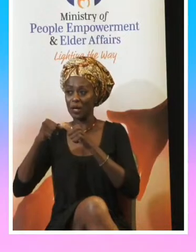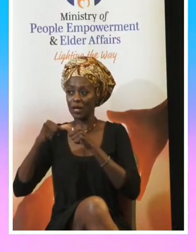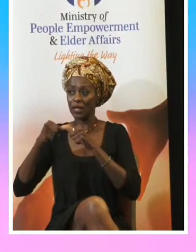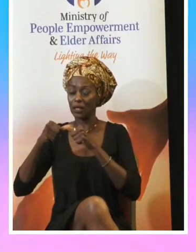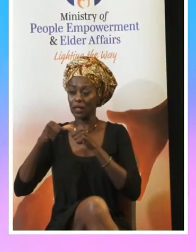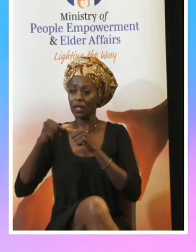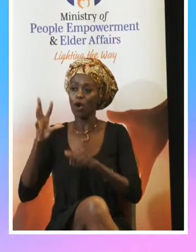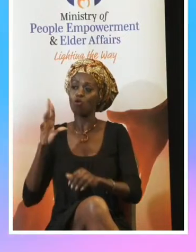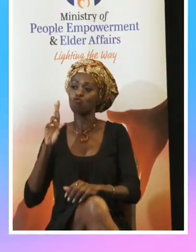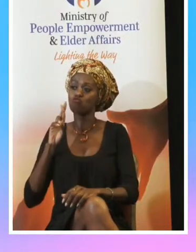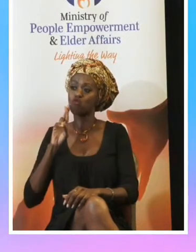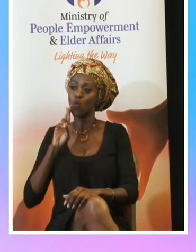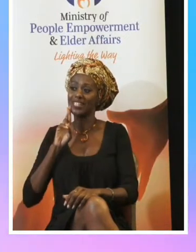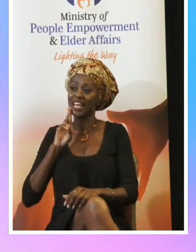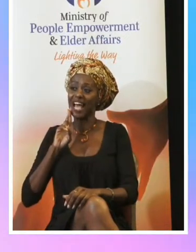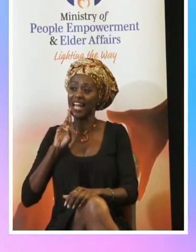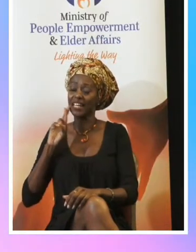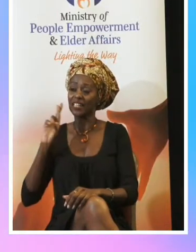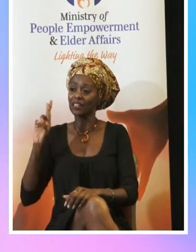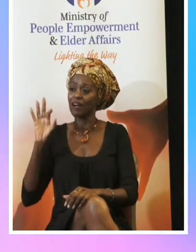who